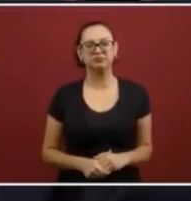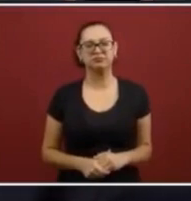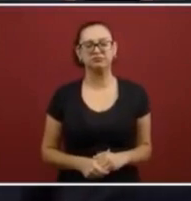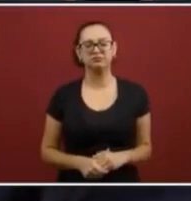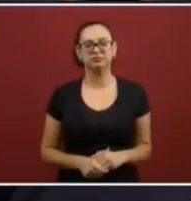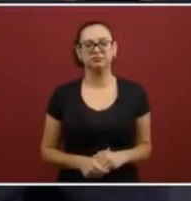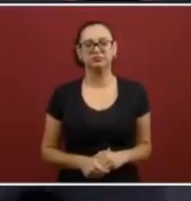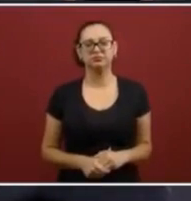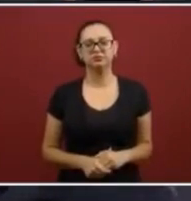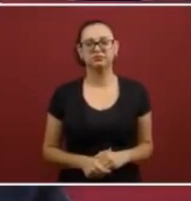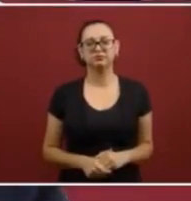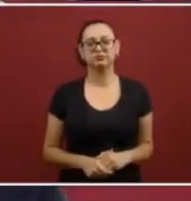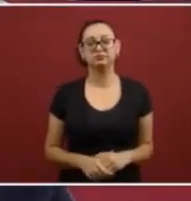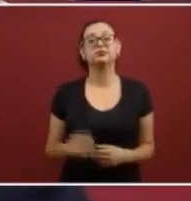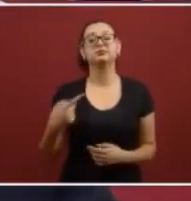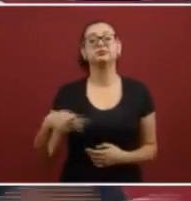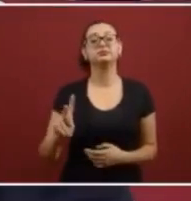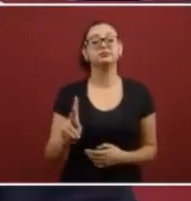Pero